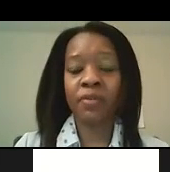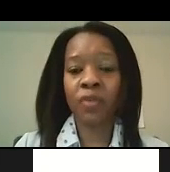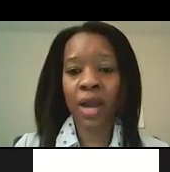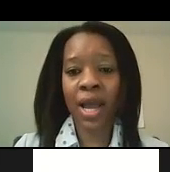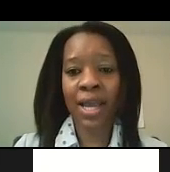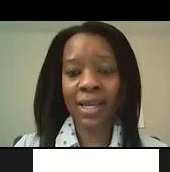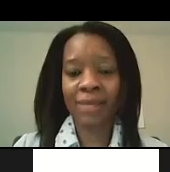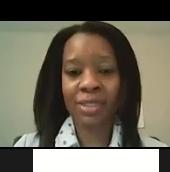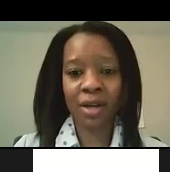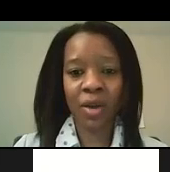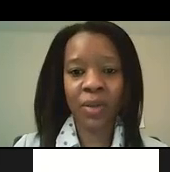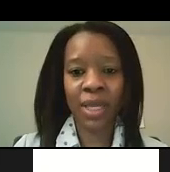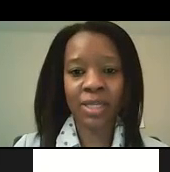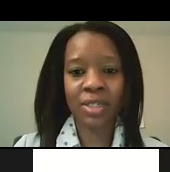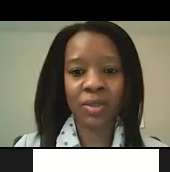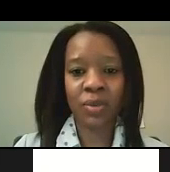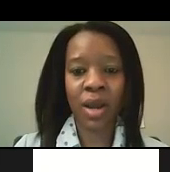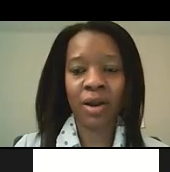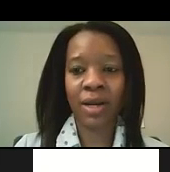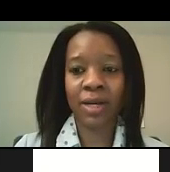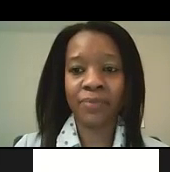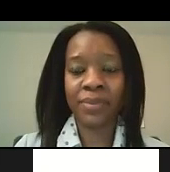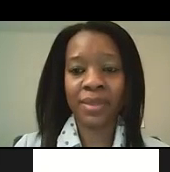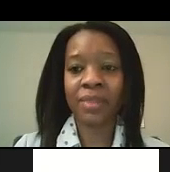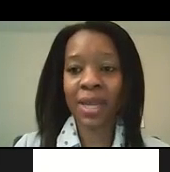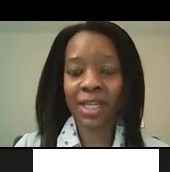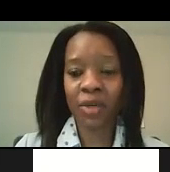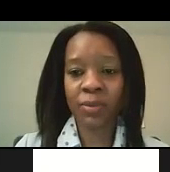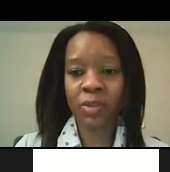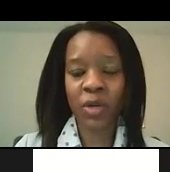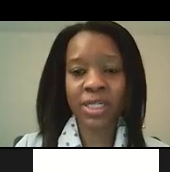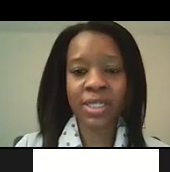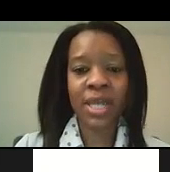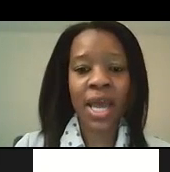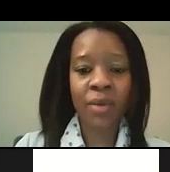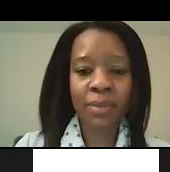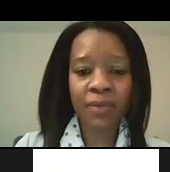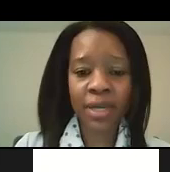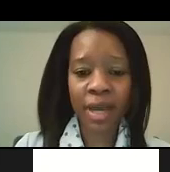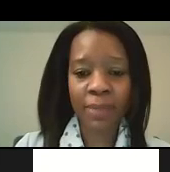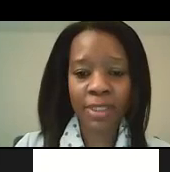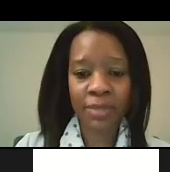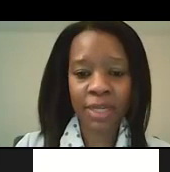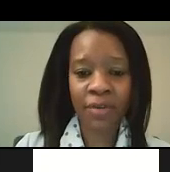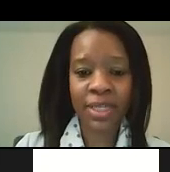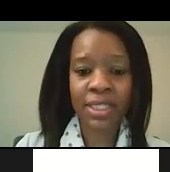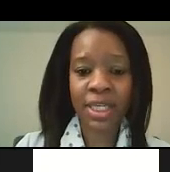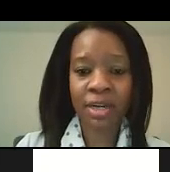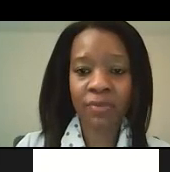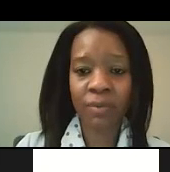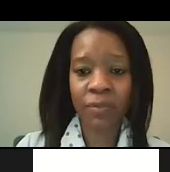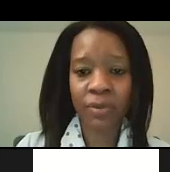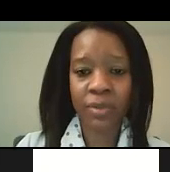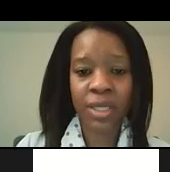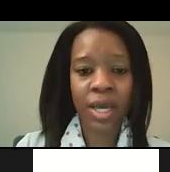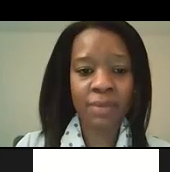So before I start going into our thematically grouped questions, I want to provide an opportunity for us